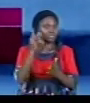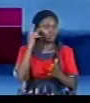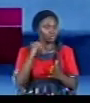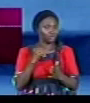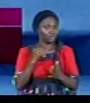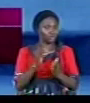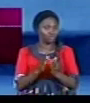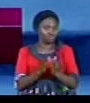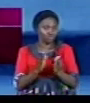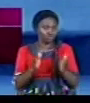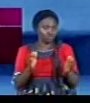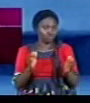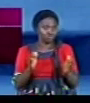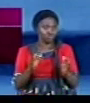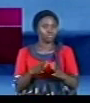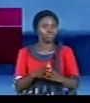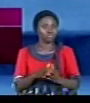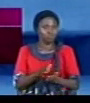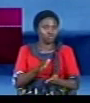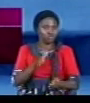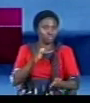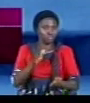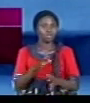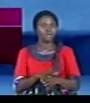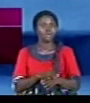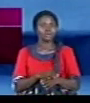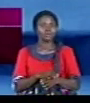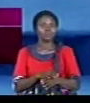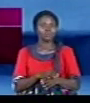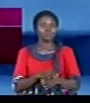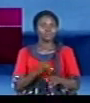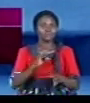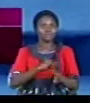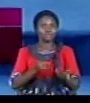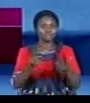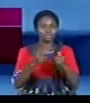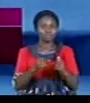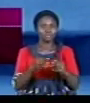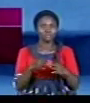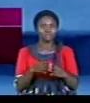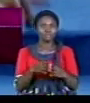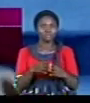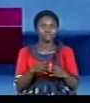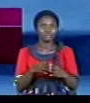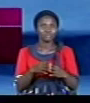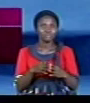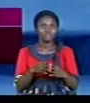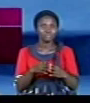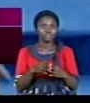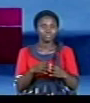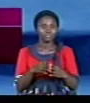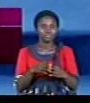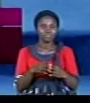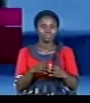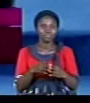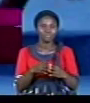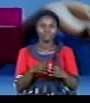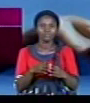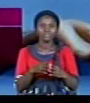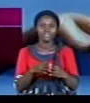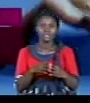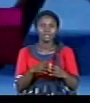said, God, I came to meet my father. I can't go out of the sickness. Behold, cough was there.